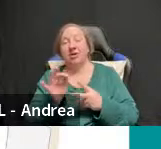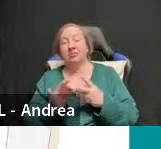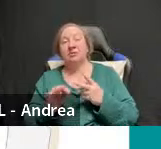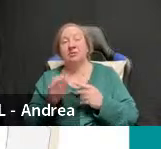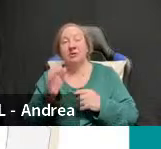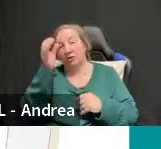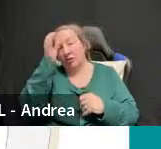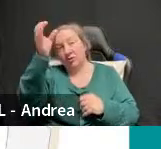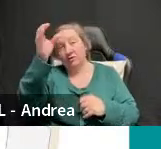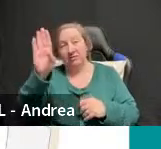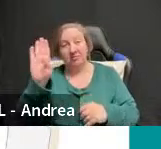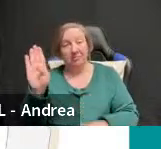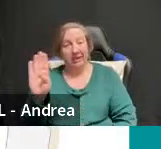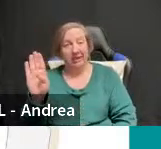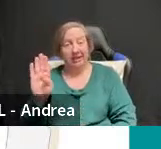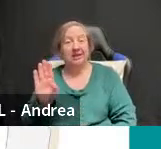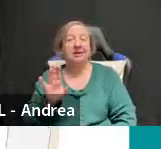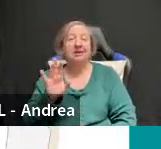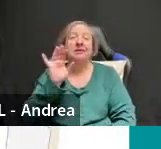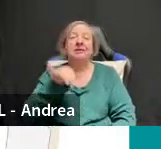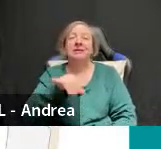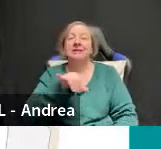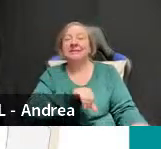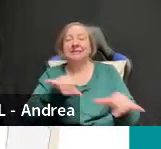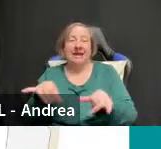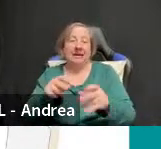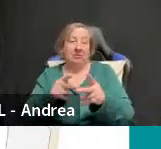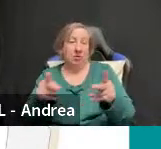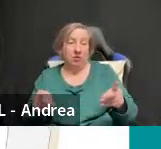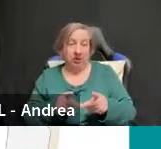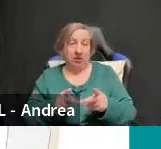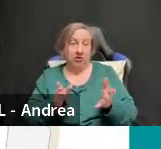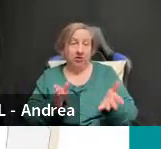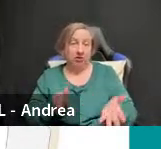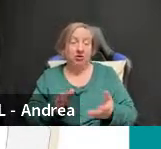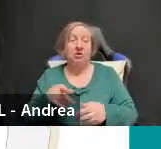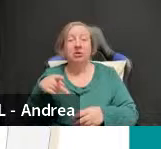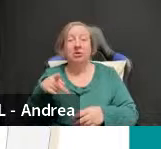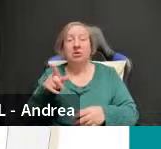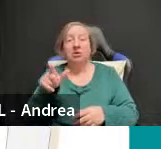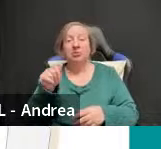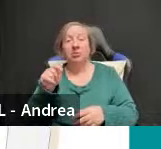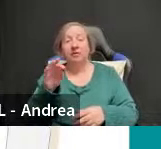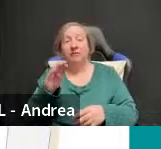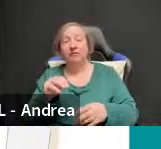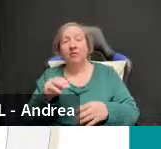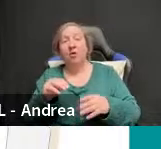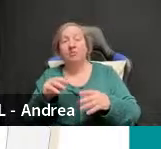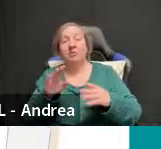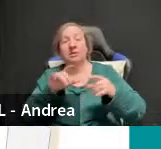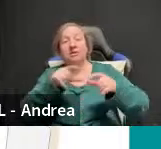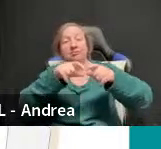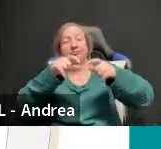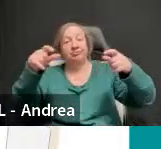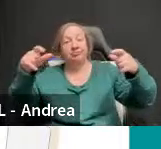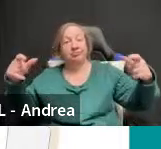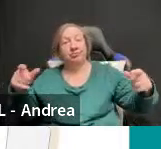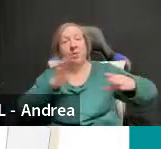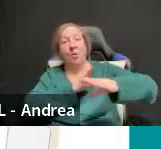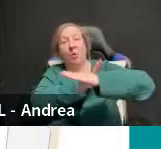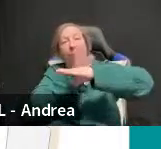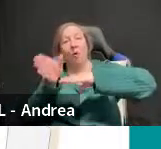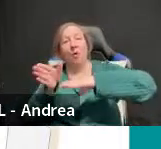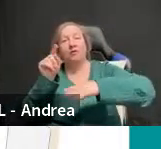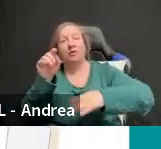concept B. And so this is in the same location. The platform spans over Tomahawk, which allows